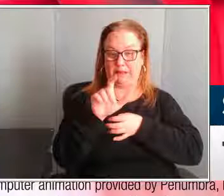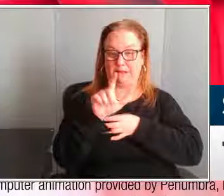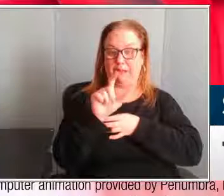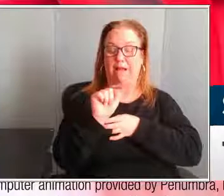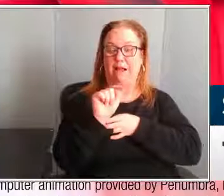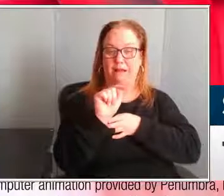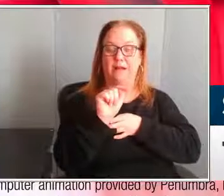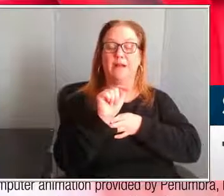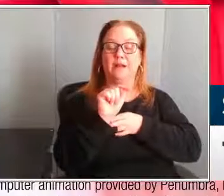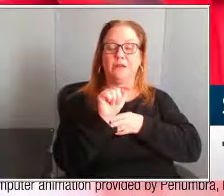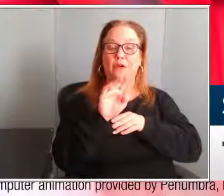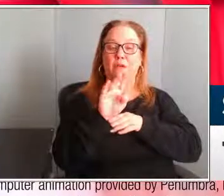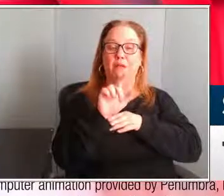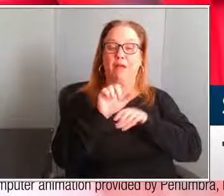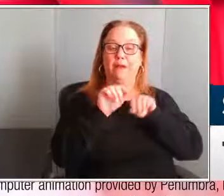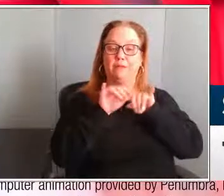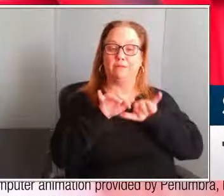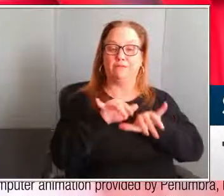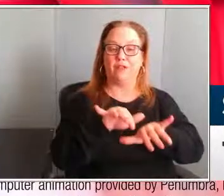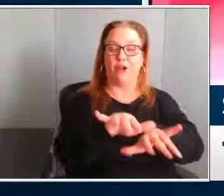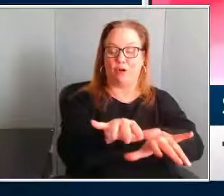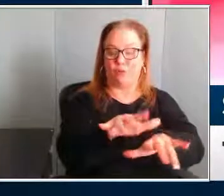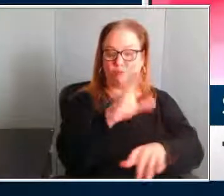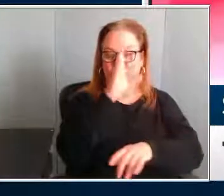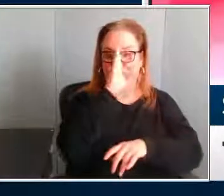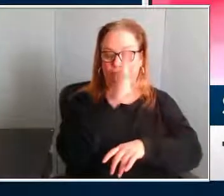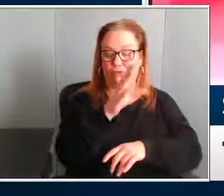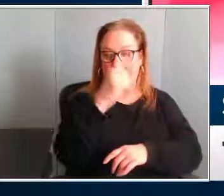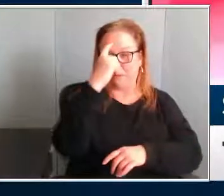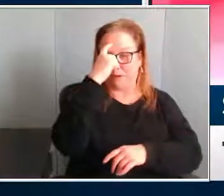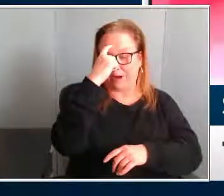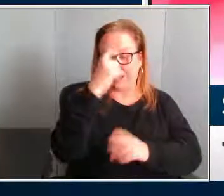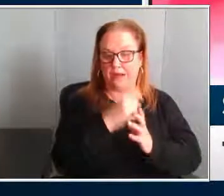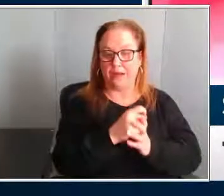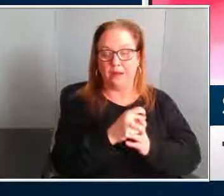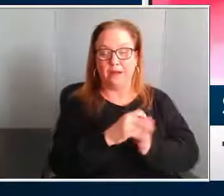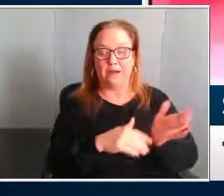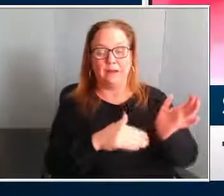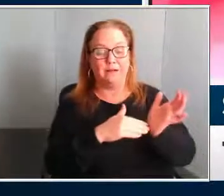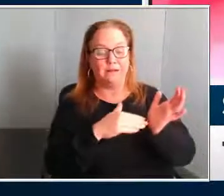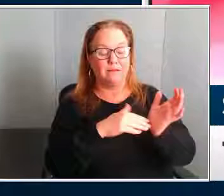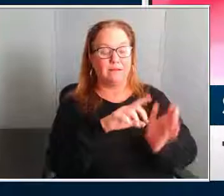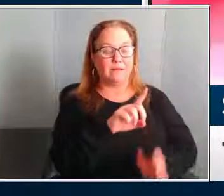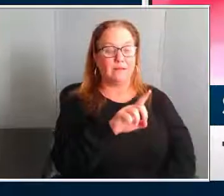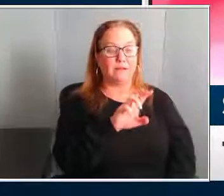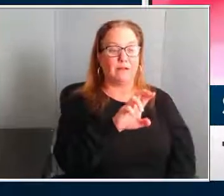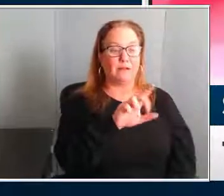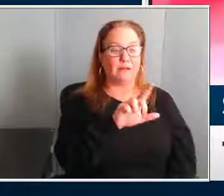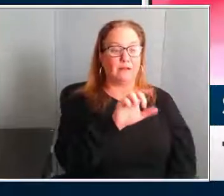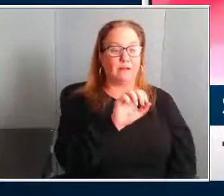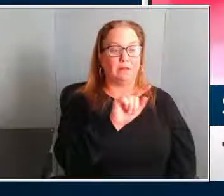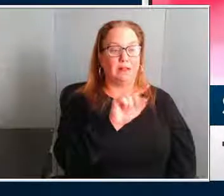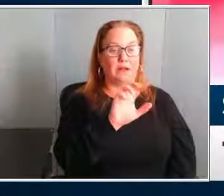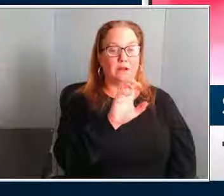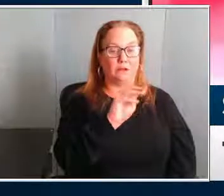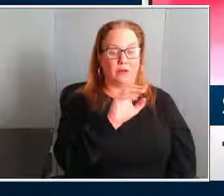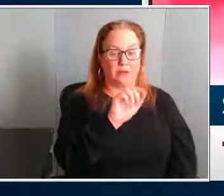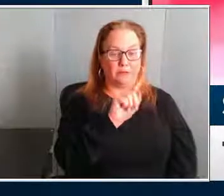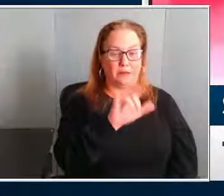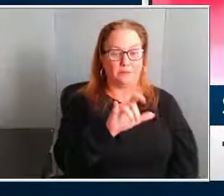blood flow to the brain. Dr. Lechtenberg, you've already been involved with using thrombectomies for smaller strokes,